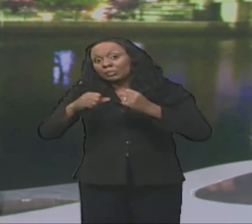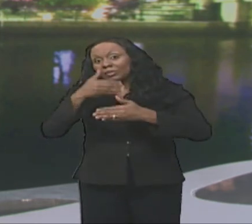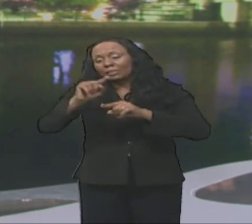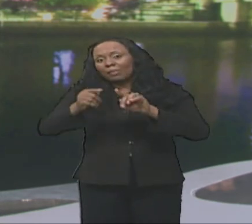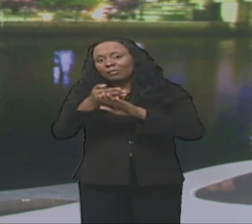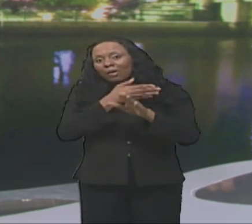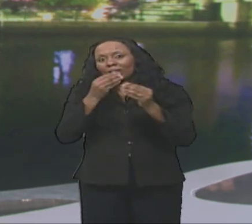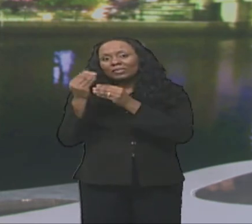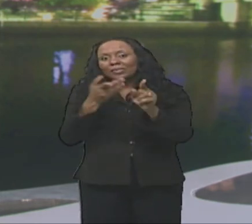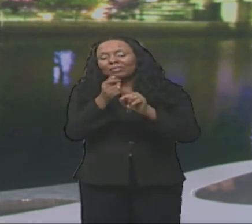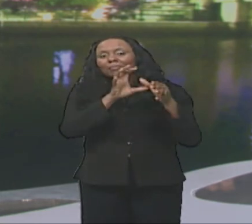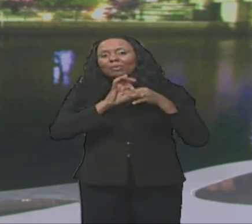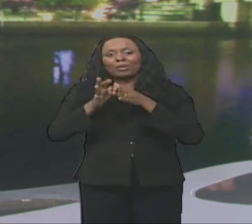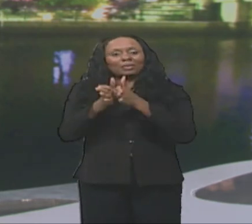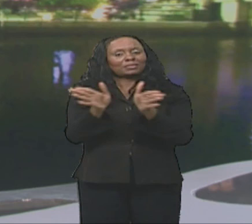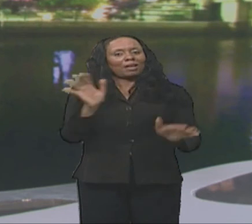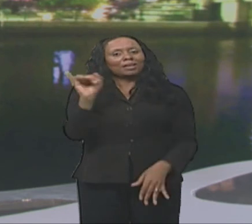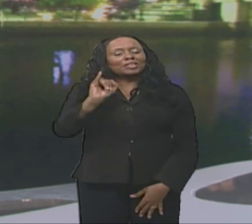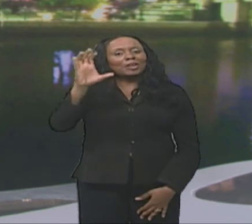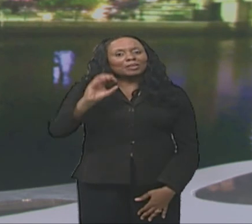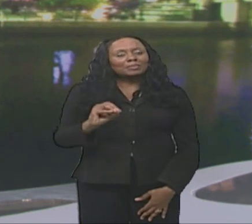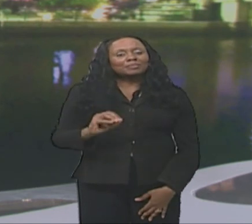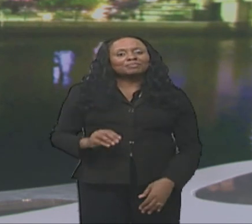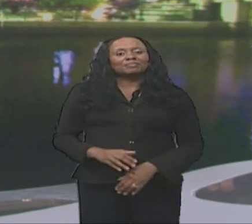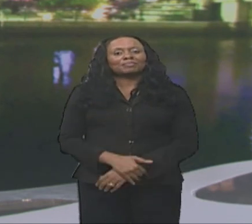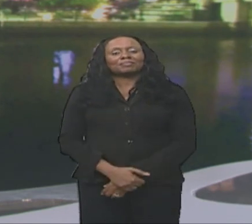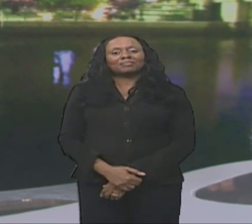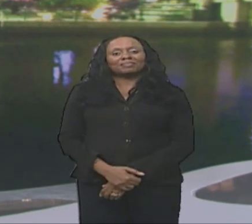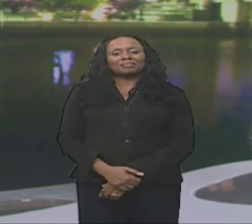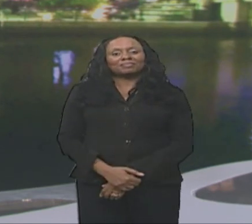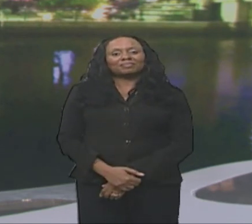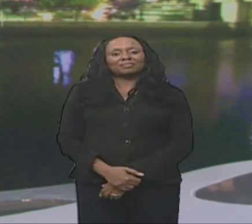is just ahead, but before we get there, here's a tip from Cooperators General Insurance.